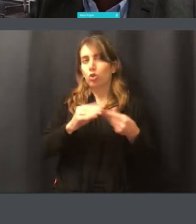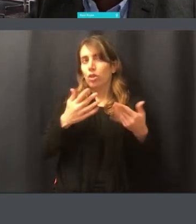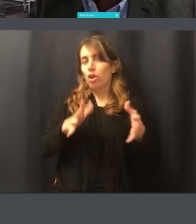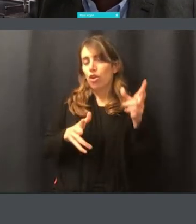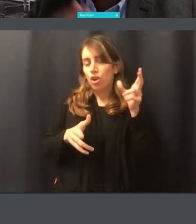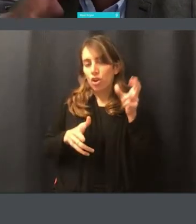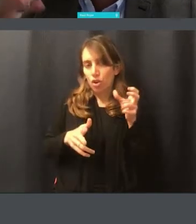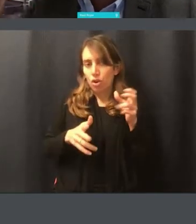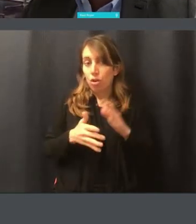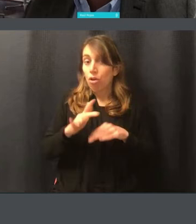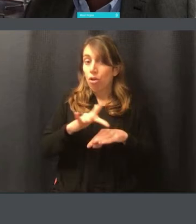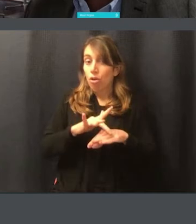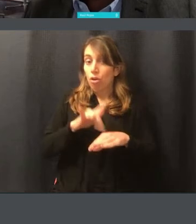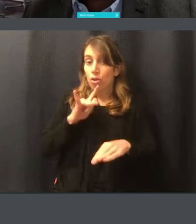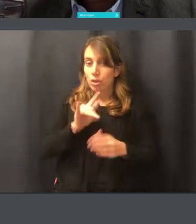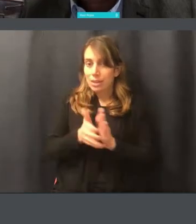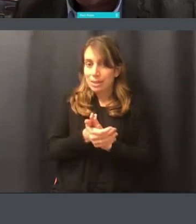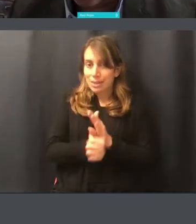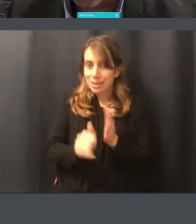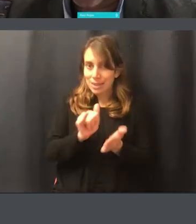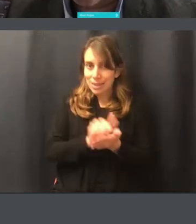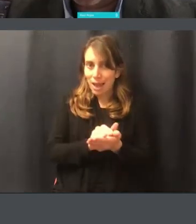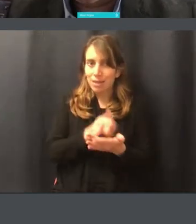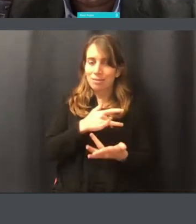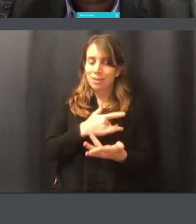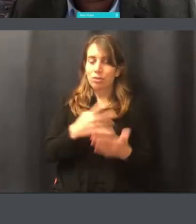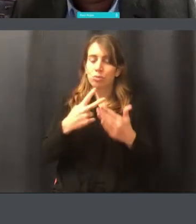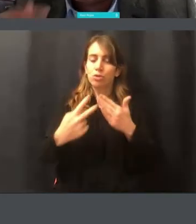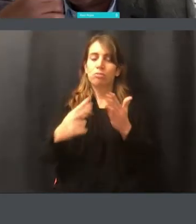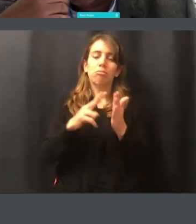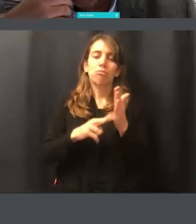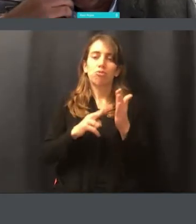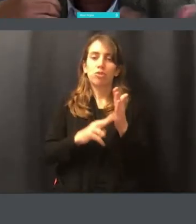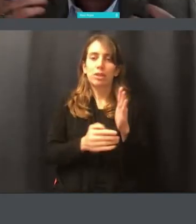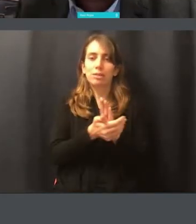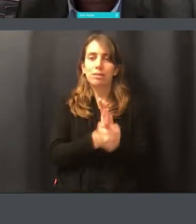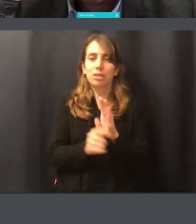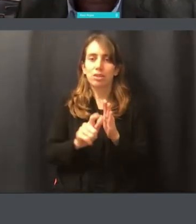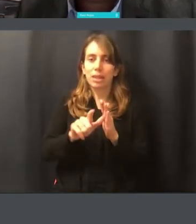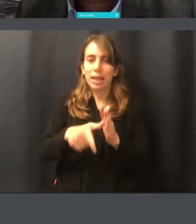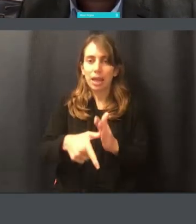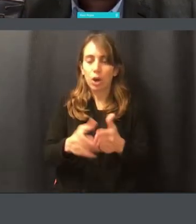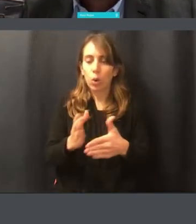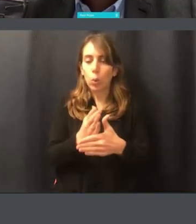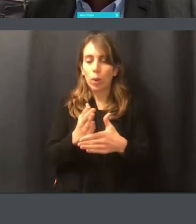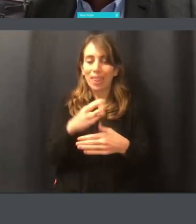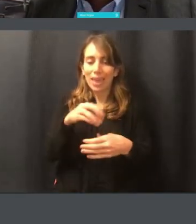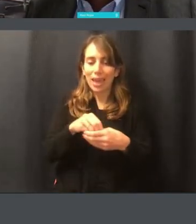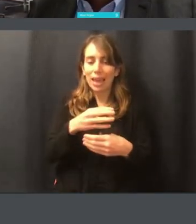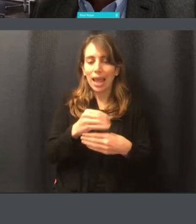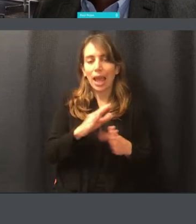that tend to predict their reading skills later in time, right? Both, within and across languages.